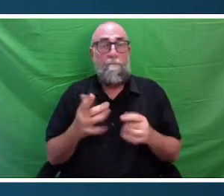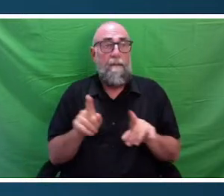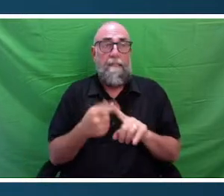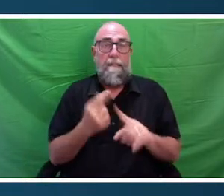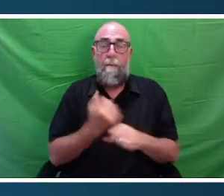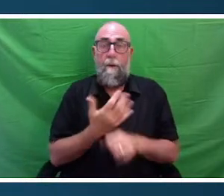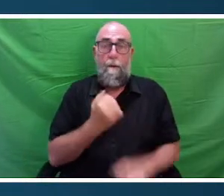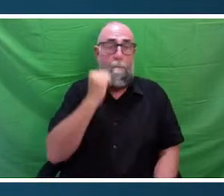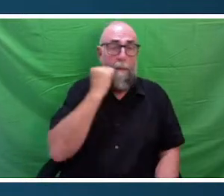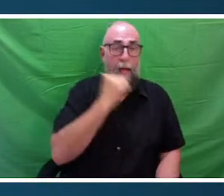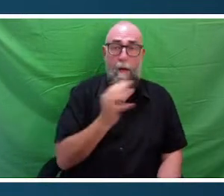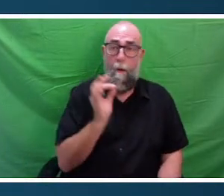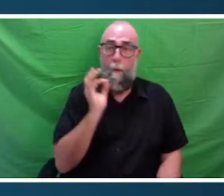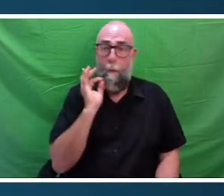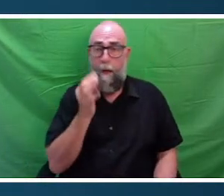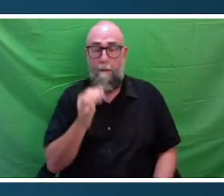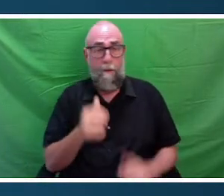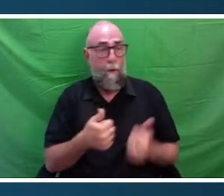is a mixed picture,